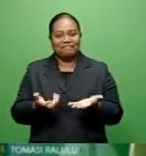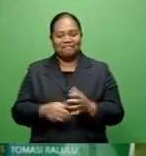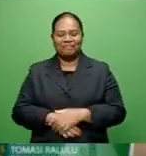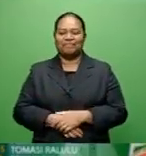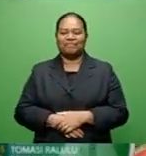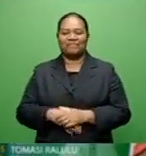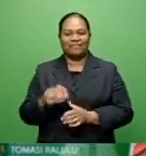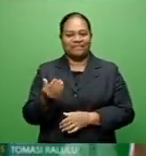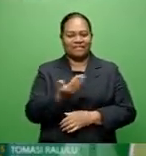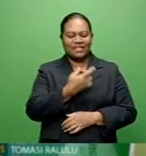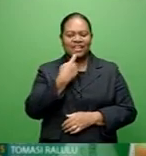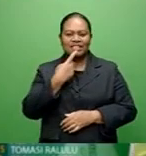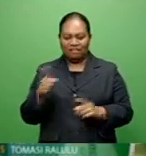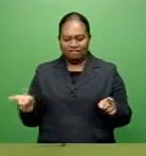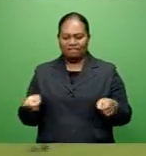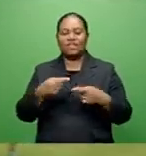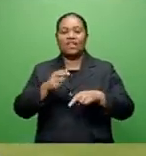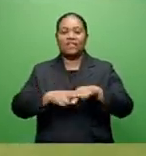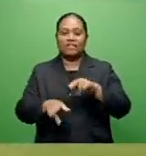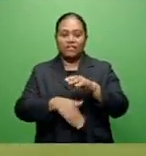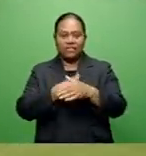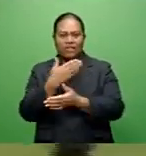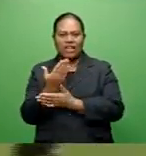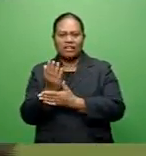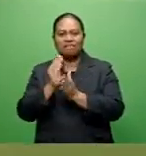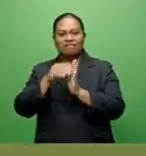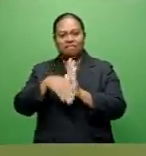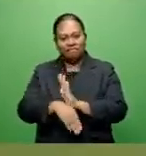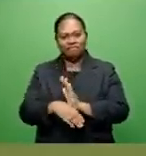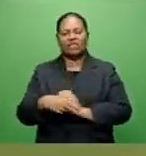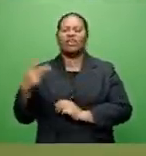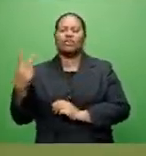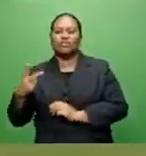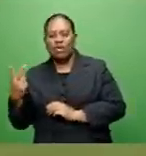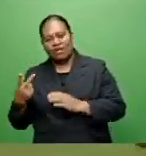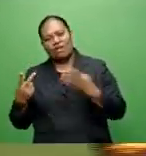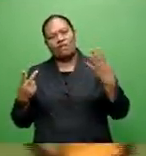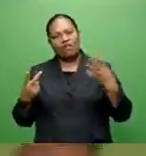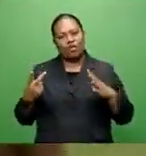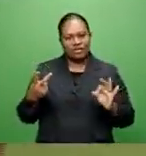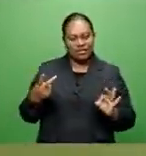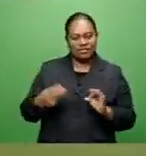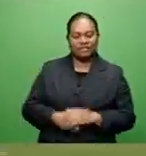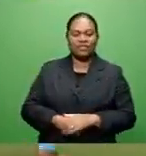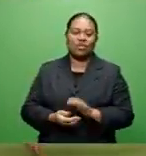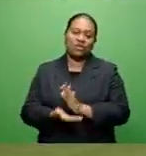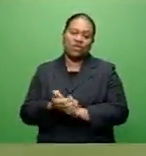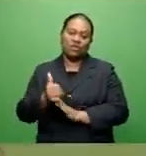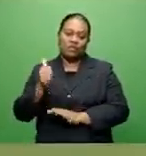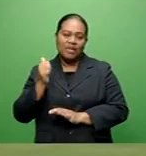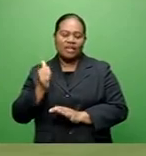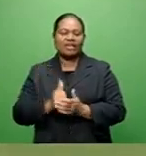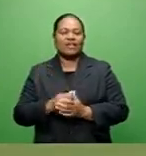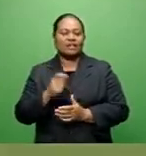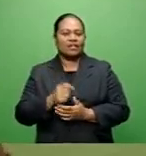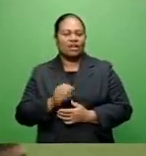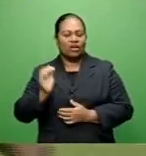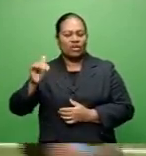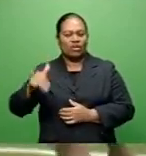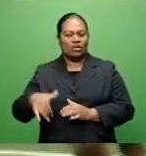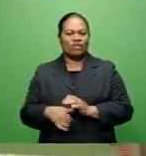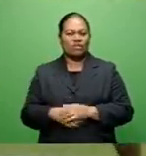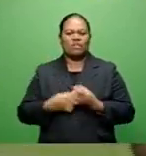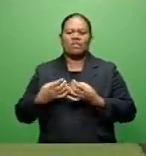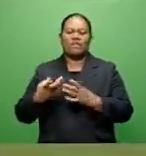side played against Fiji on Friday and lost 12-14. The side will travel back home to prepare for the upcoming